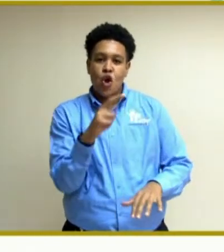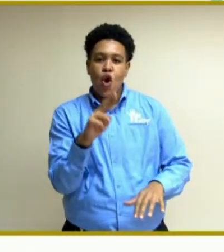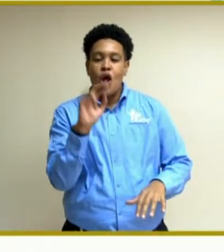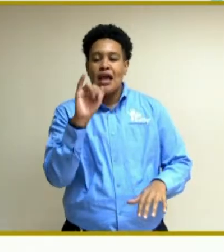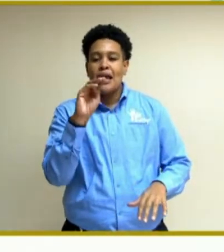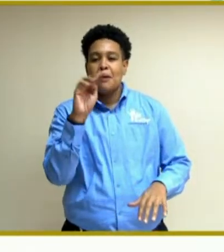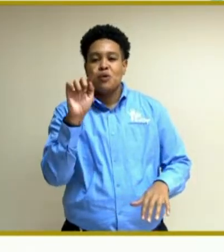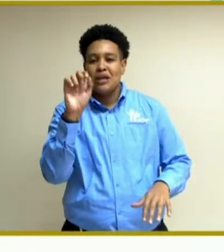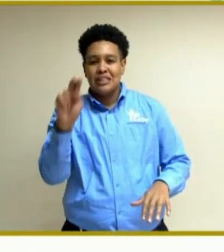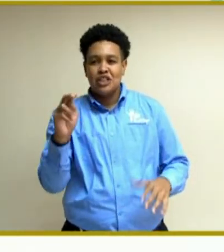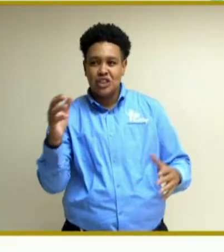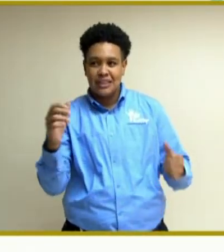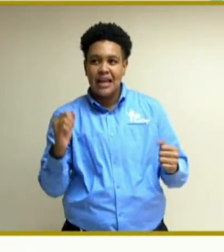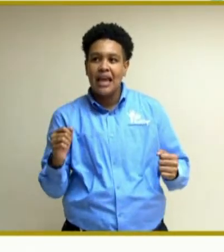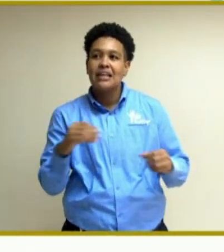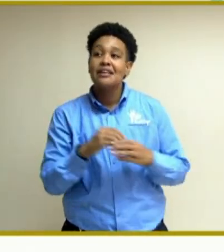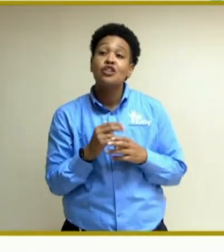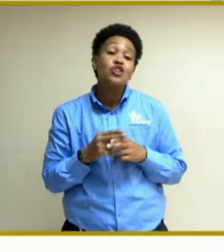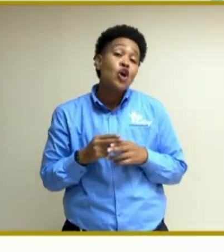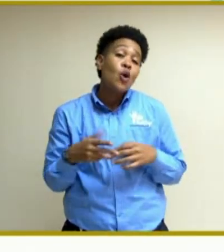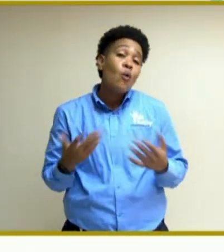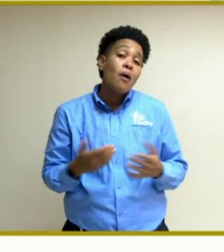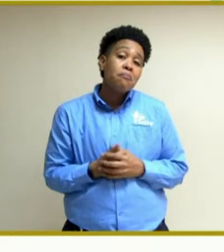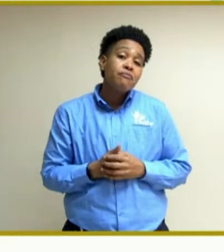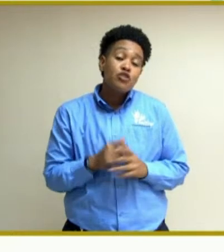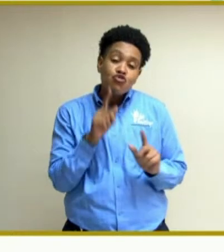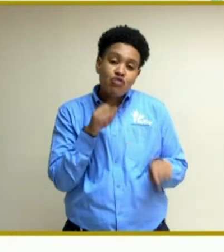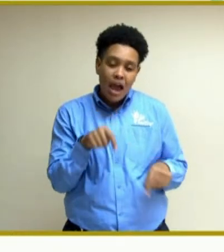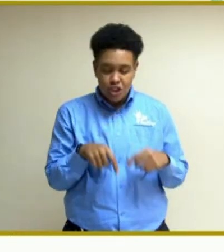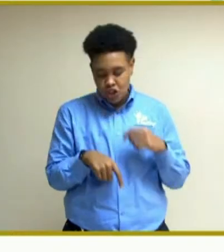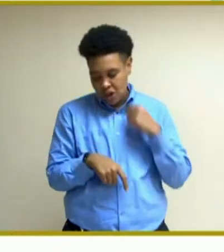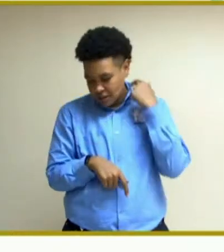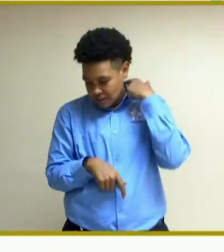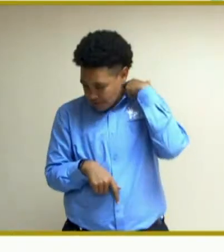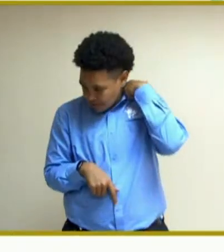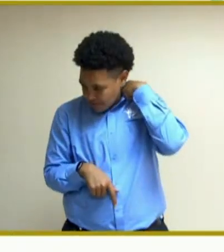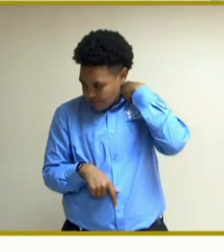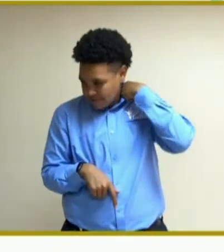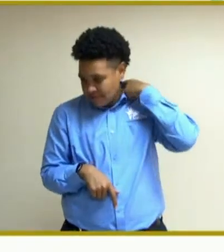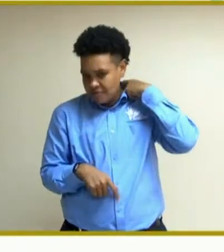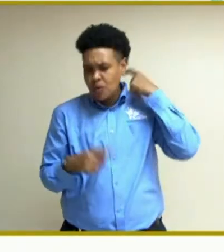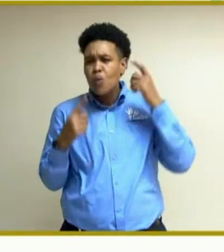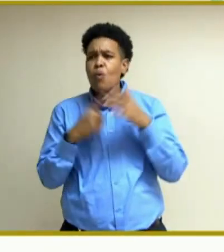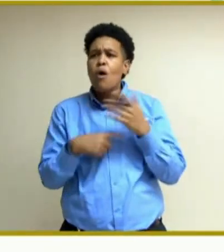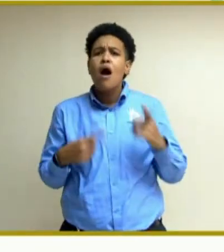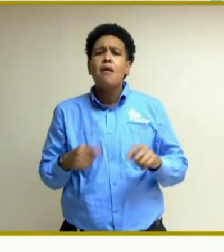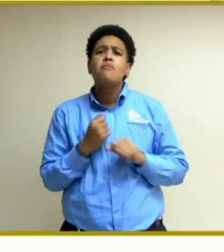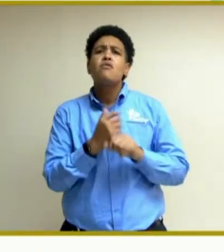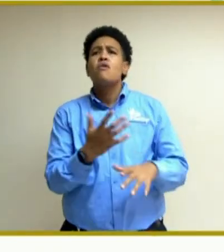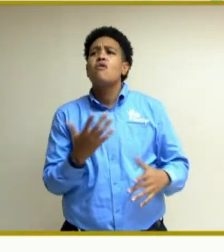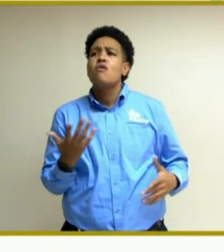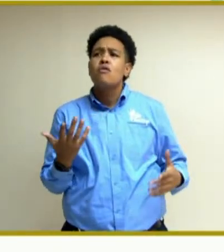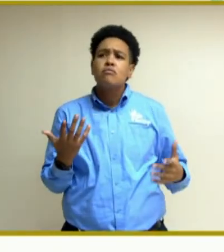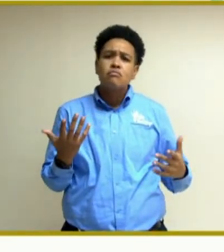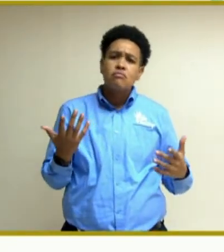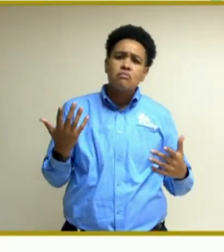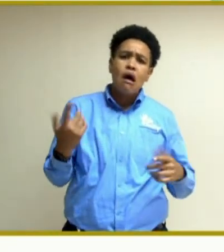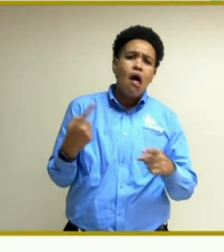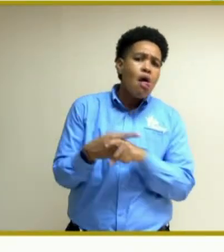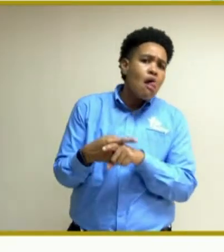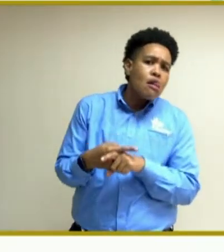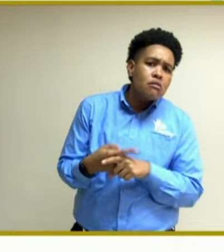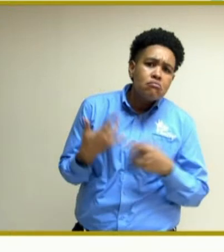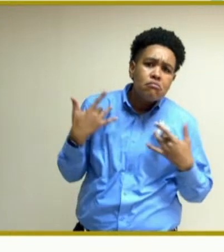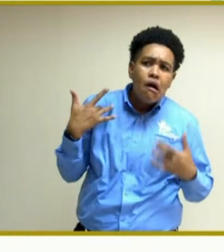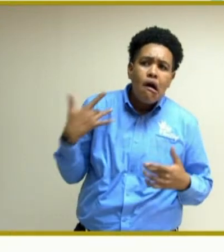immunization. In short, the reactions, the adverse events, the allergic